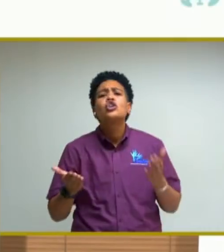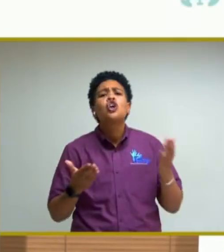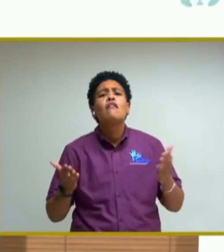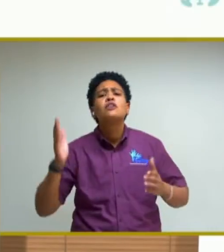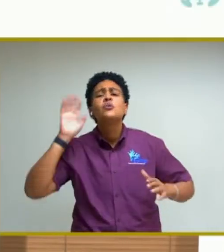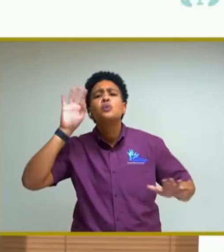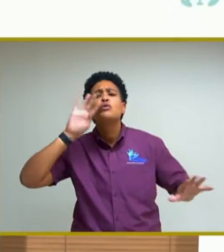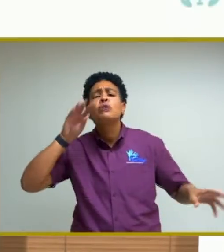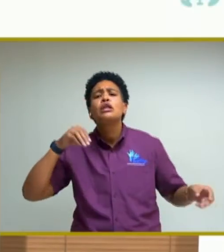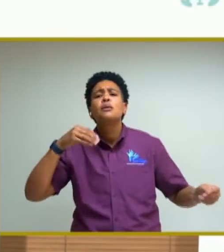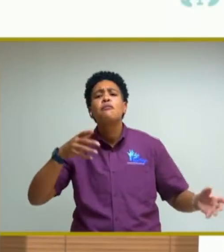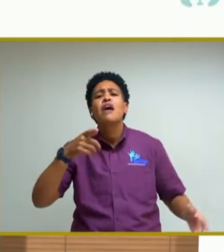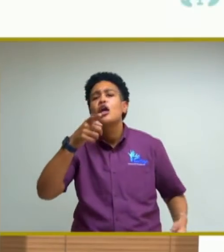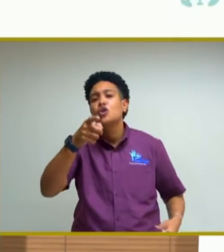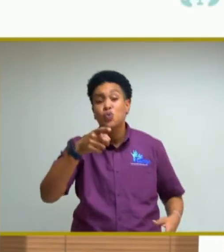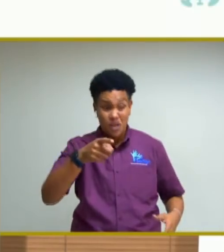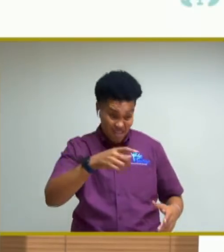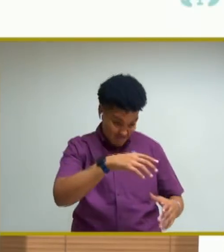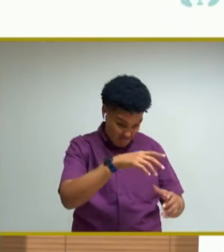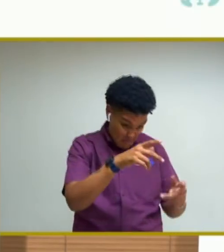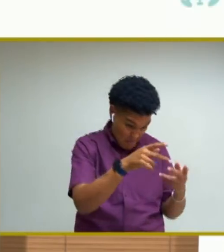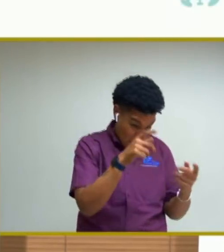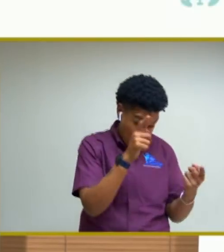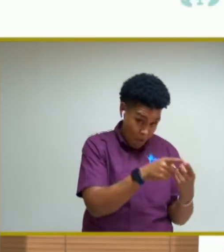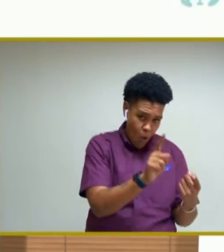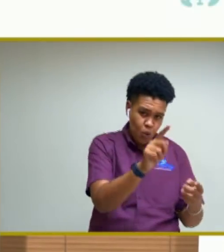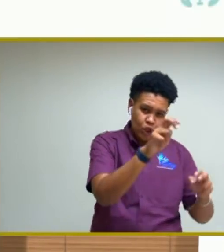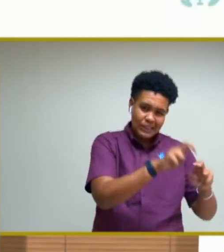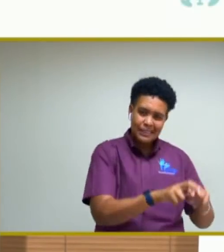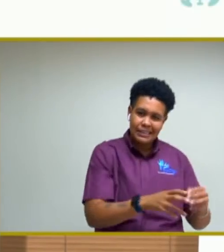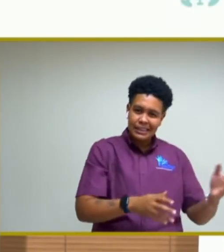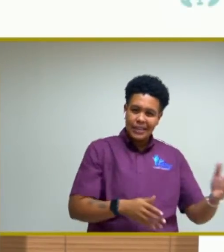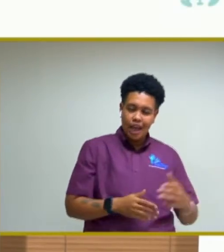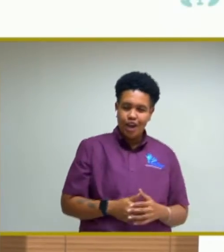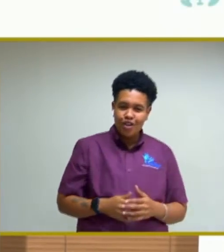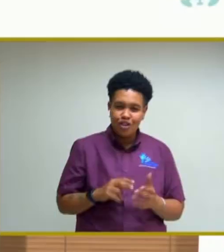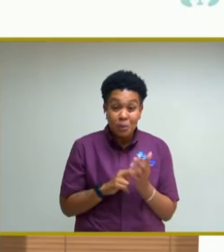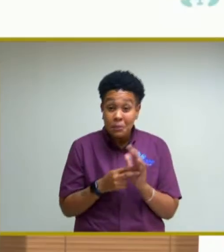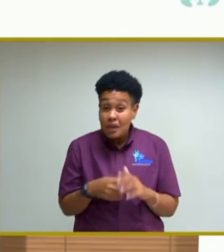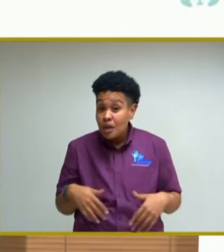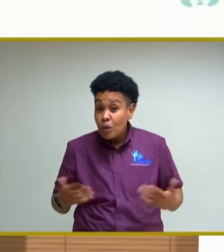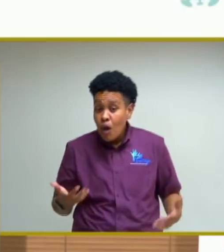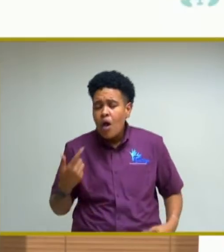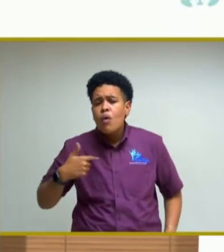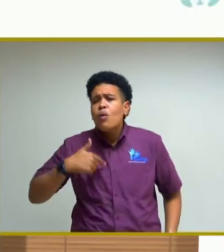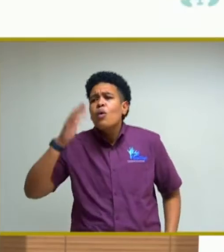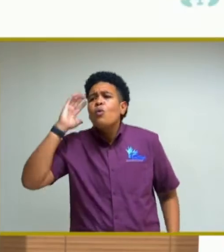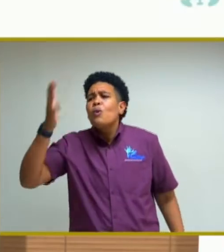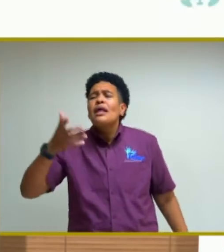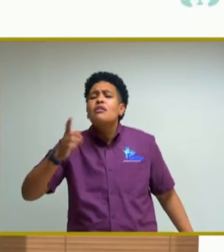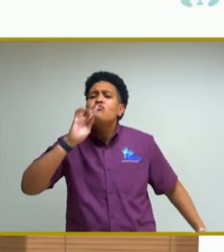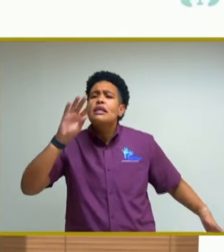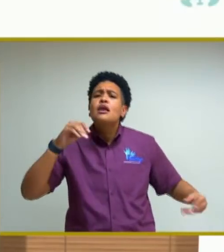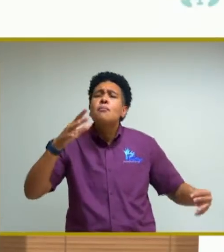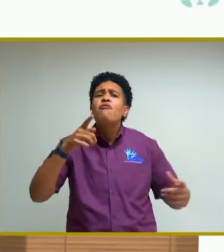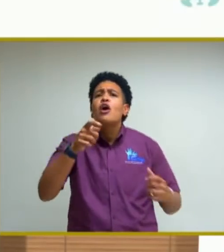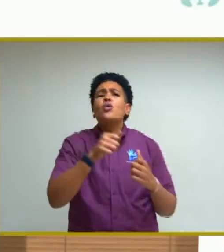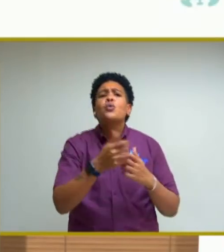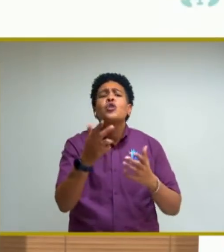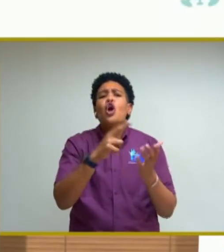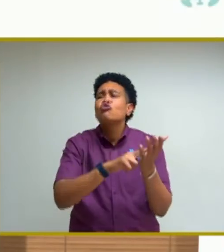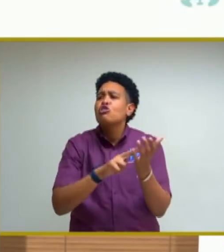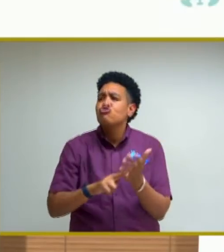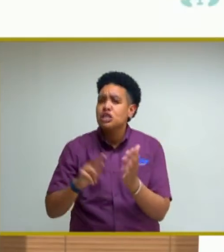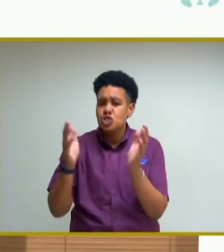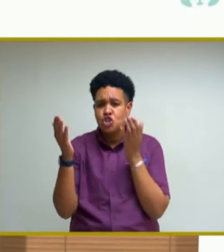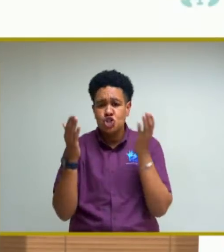be provided to you at the point where you sit. That means we will provide you with your